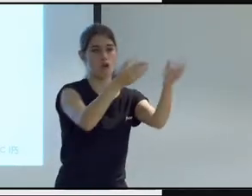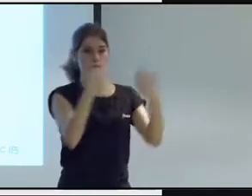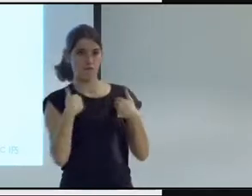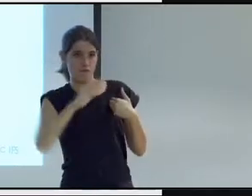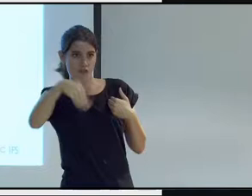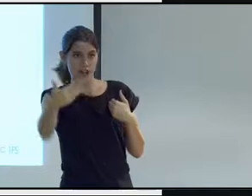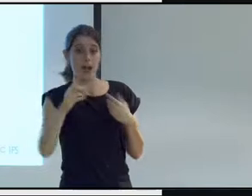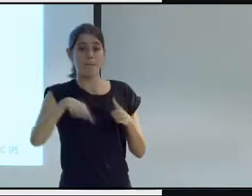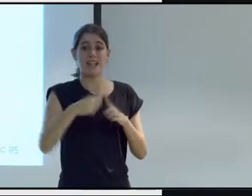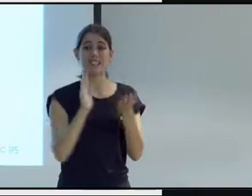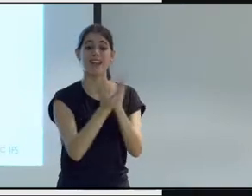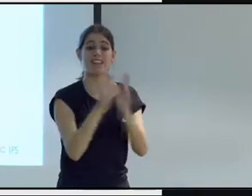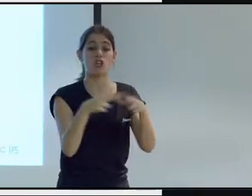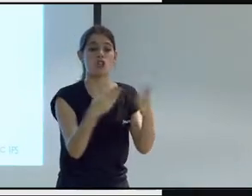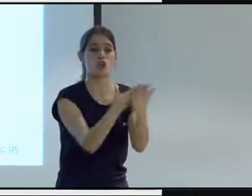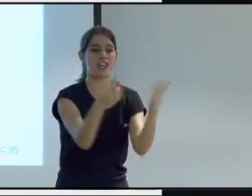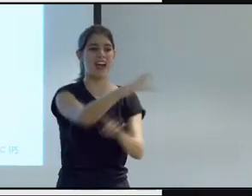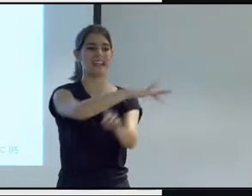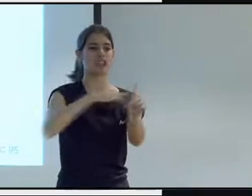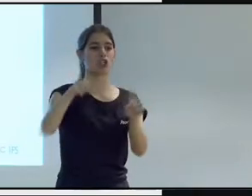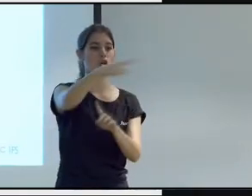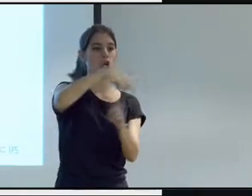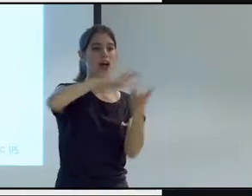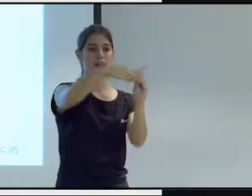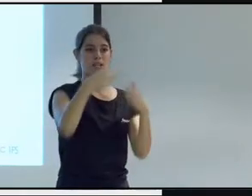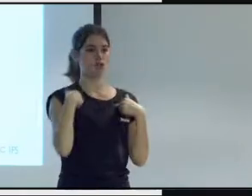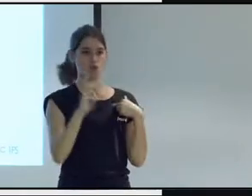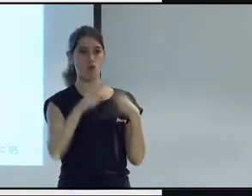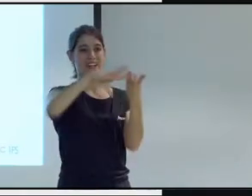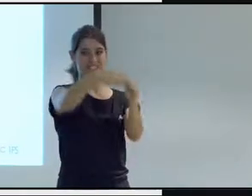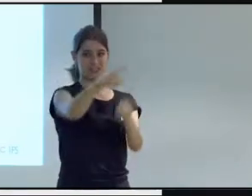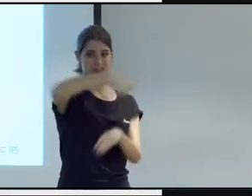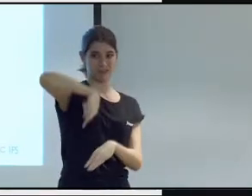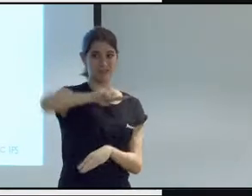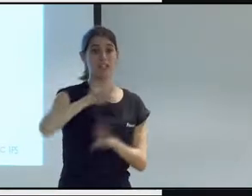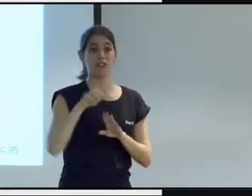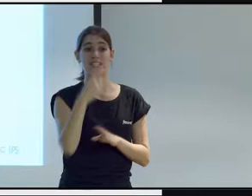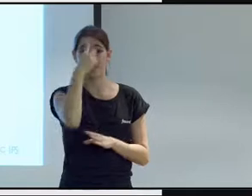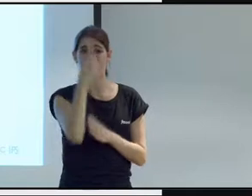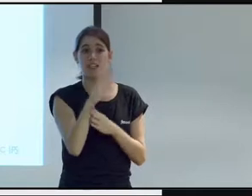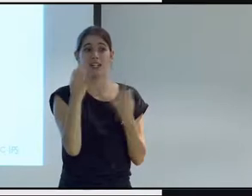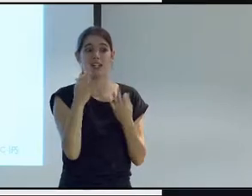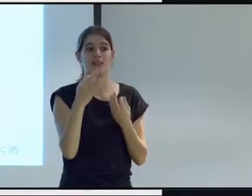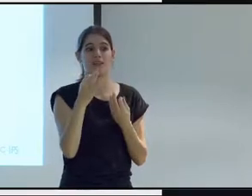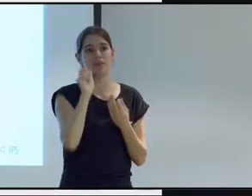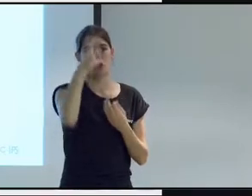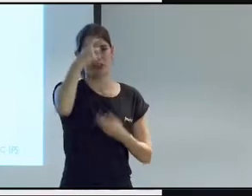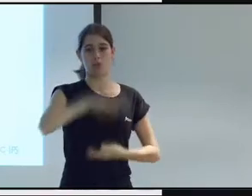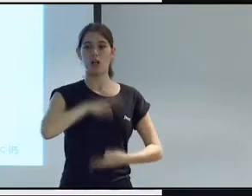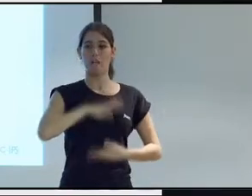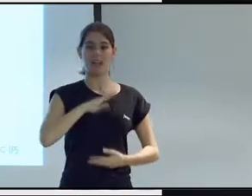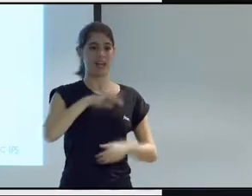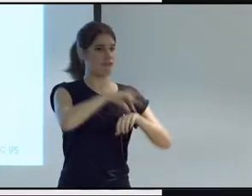independence, the institutionalization, rehabilitation of society instead of the person. And representations, here we have the notion